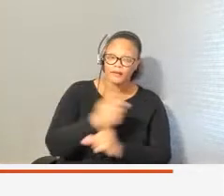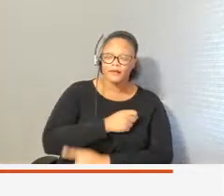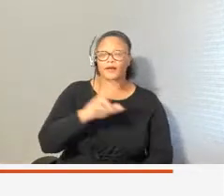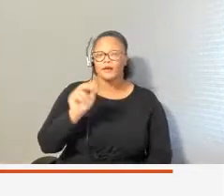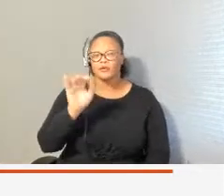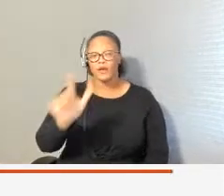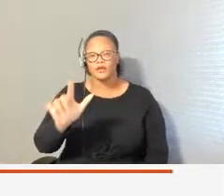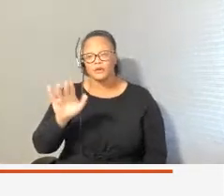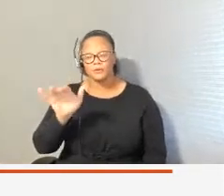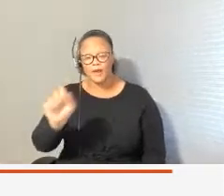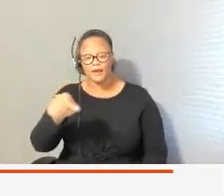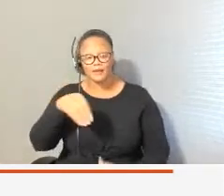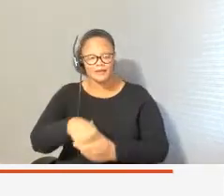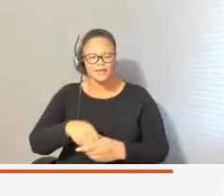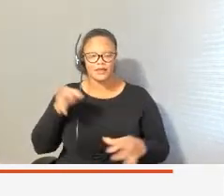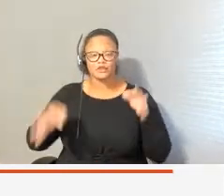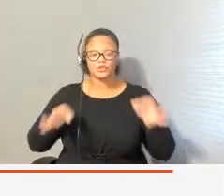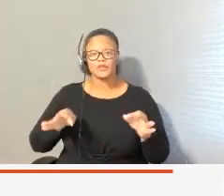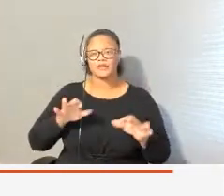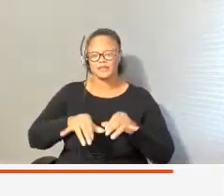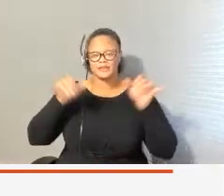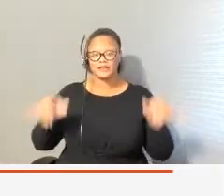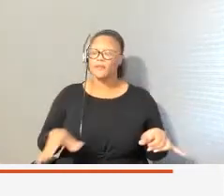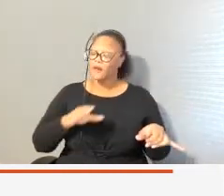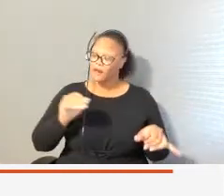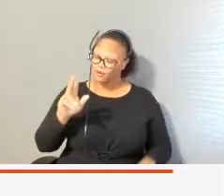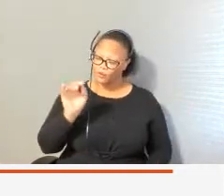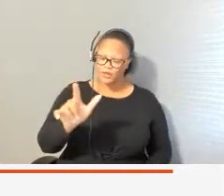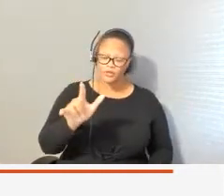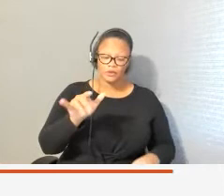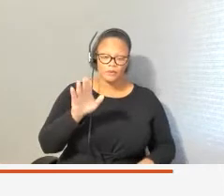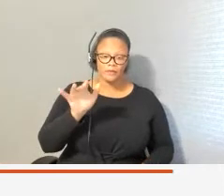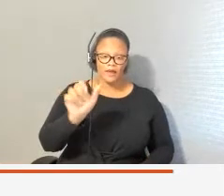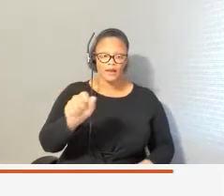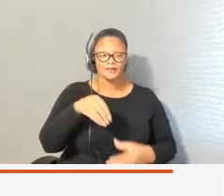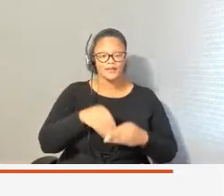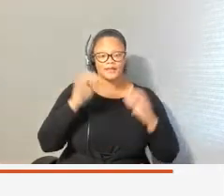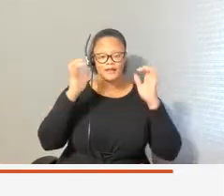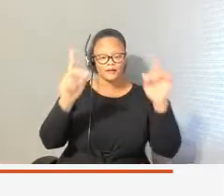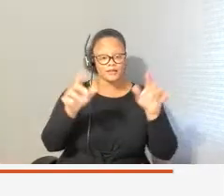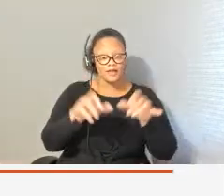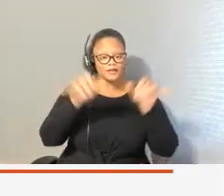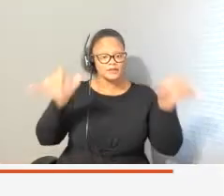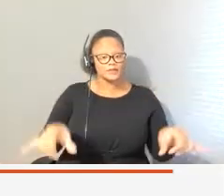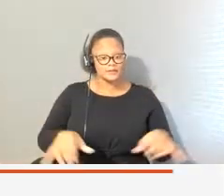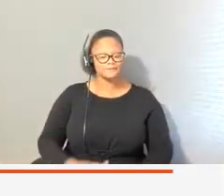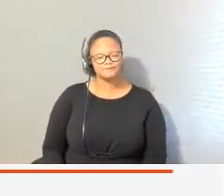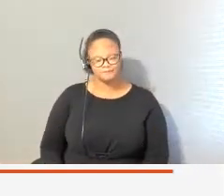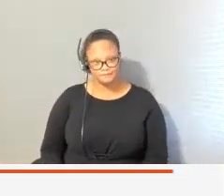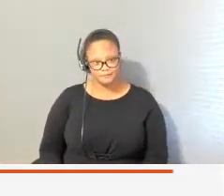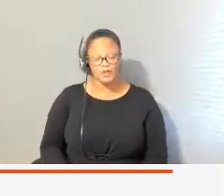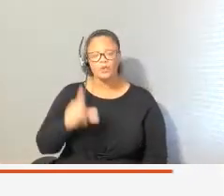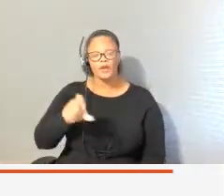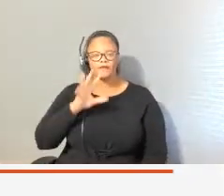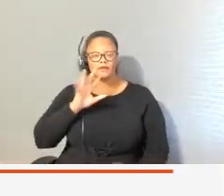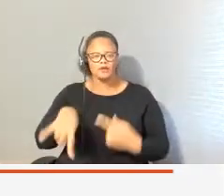in the judicial system and racial bias in the education system. We have to talk about these things, how racism